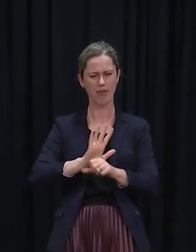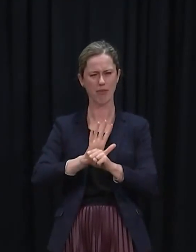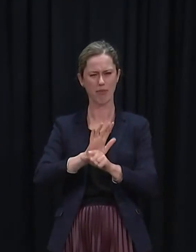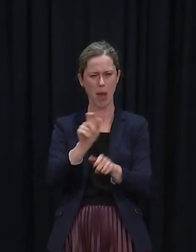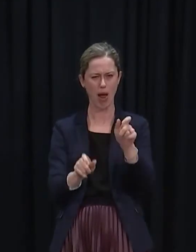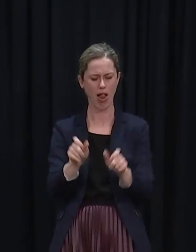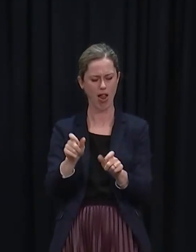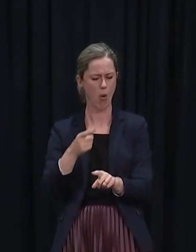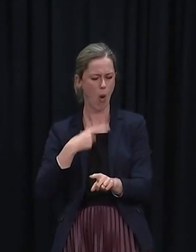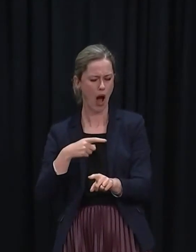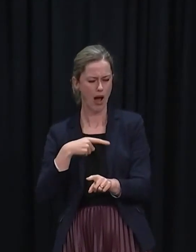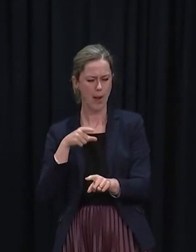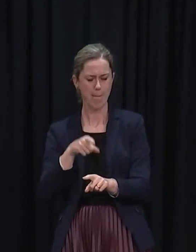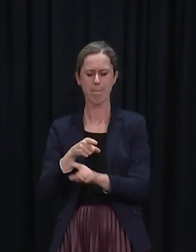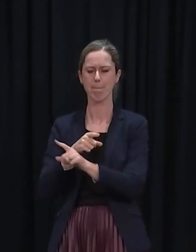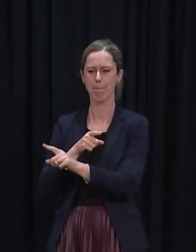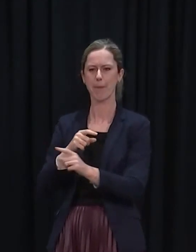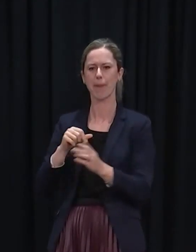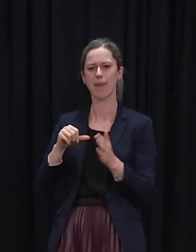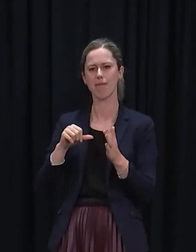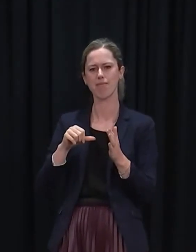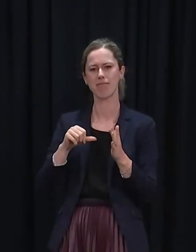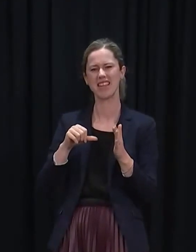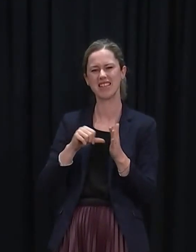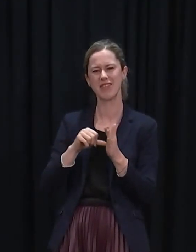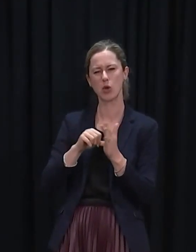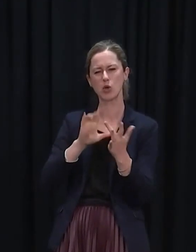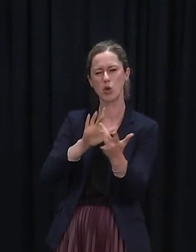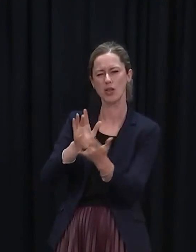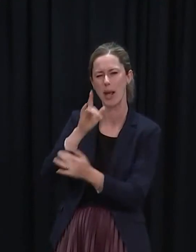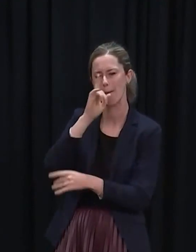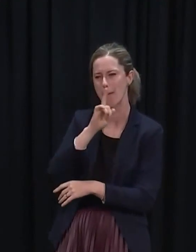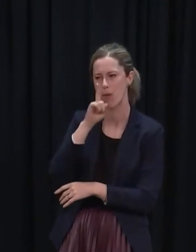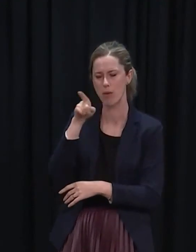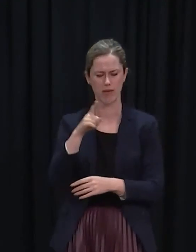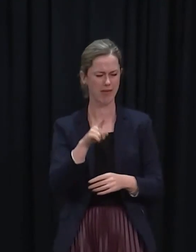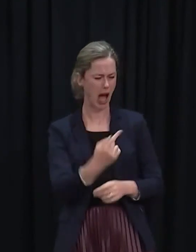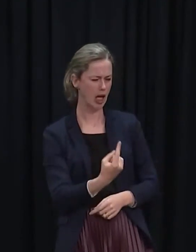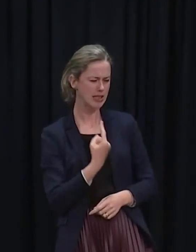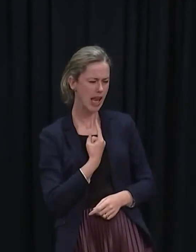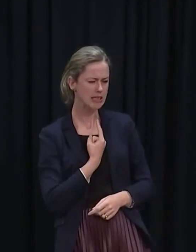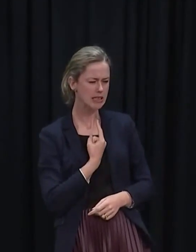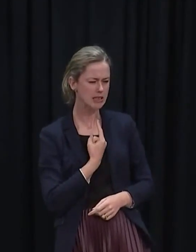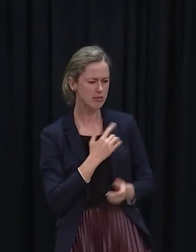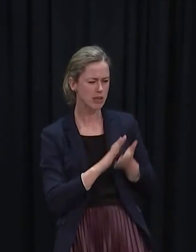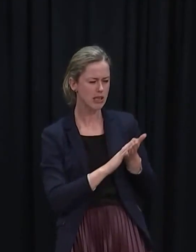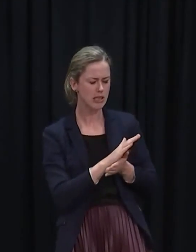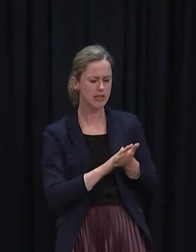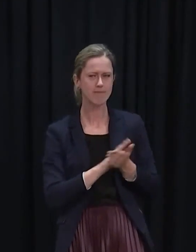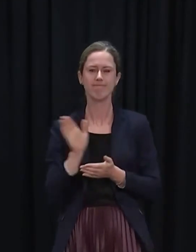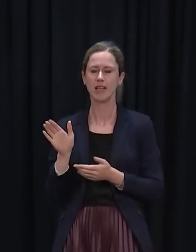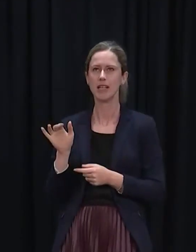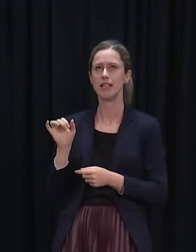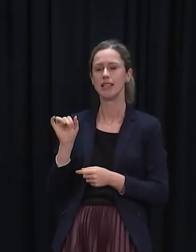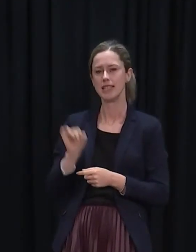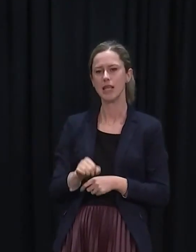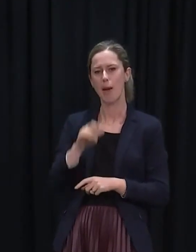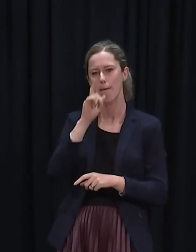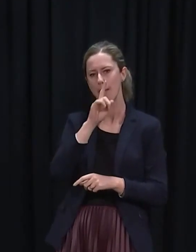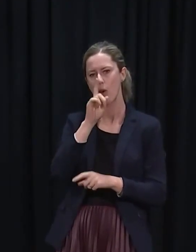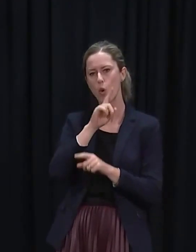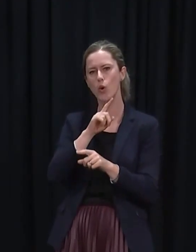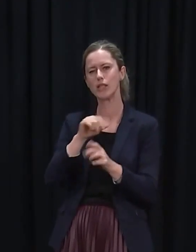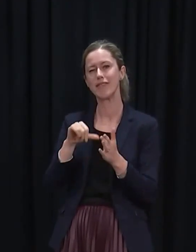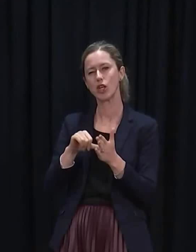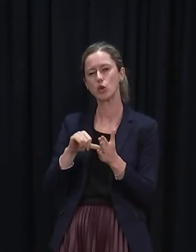They're in a more difficult to reach part of the community. Isolation. and they're people that are